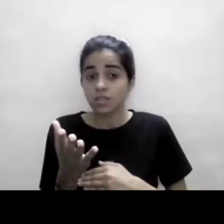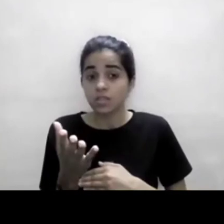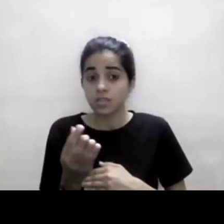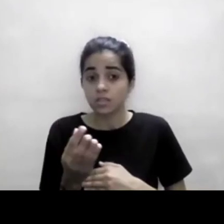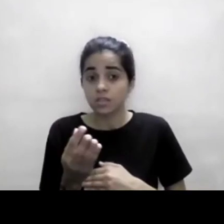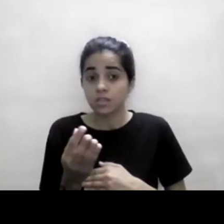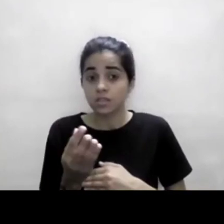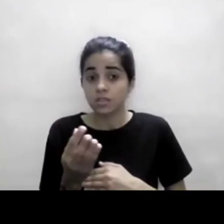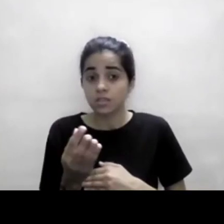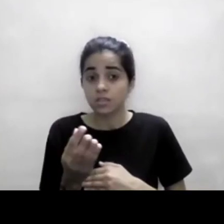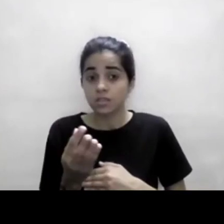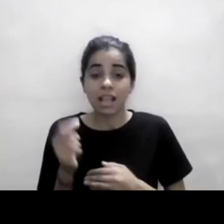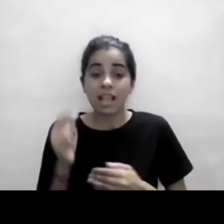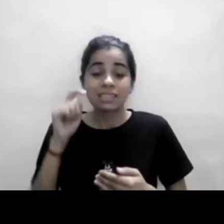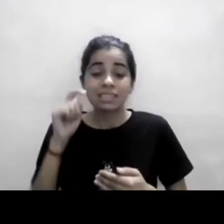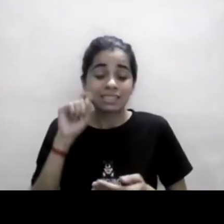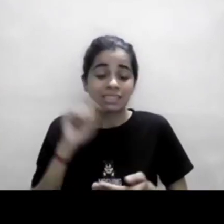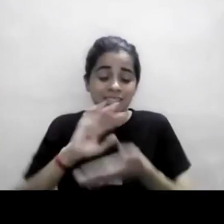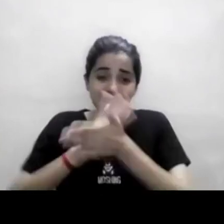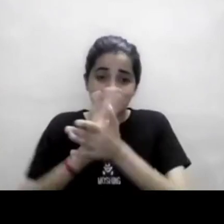for sexual abuse.